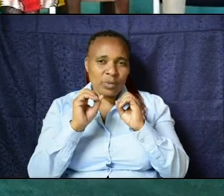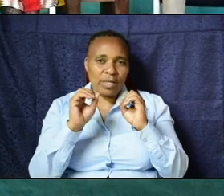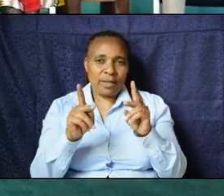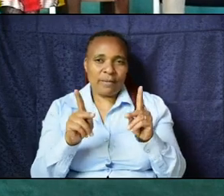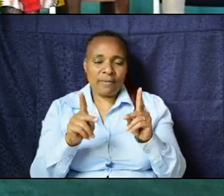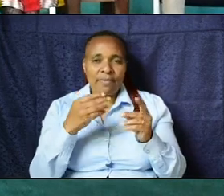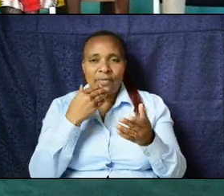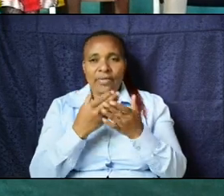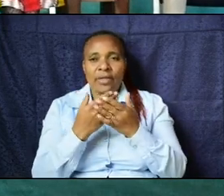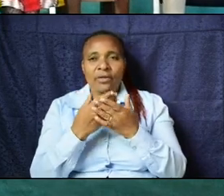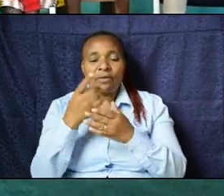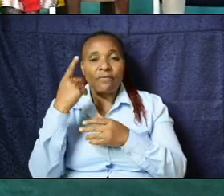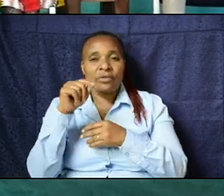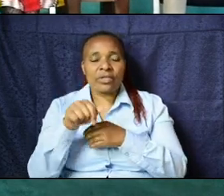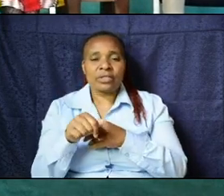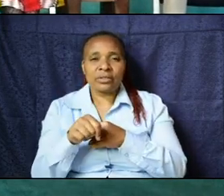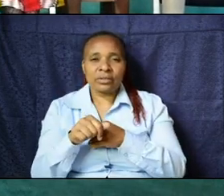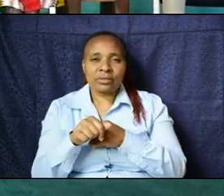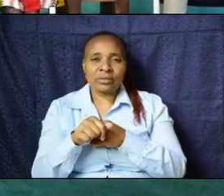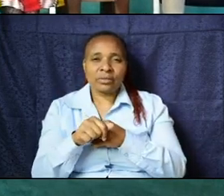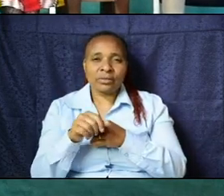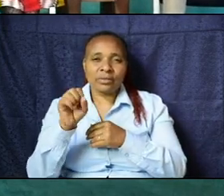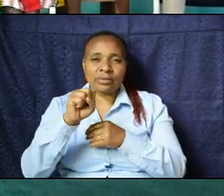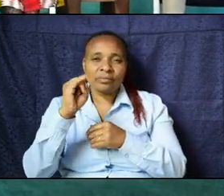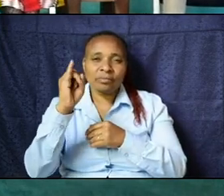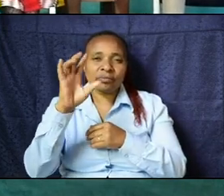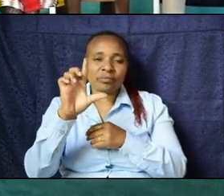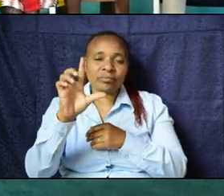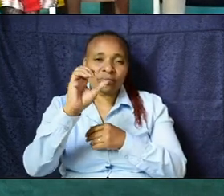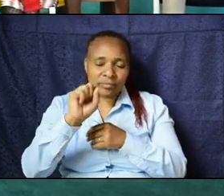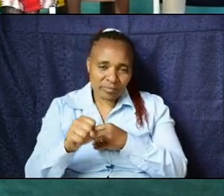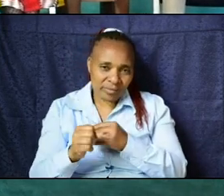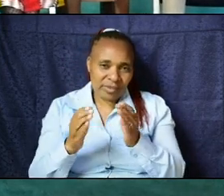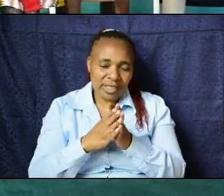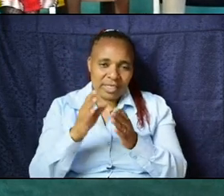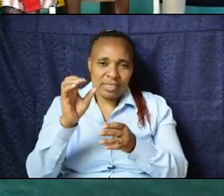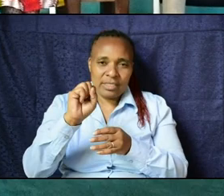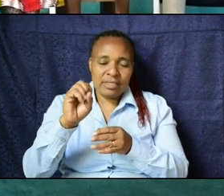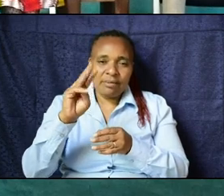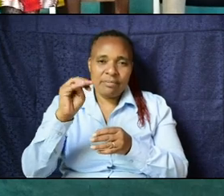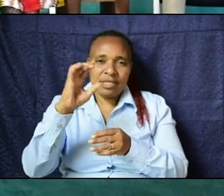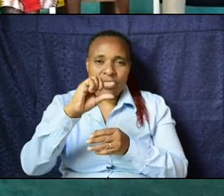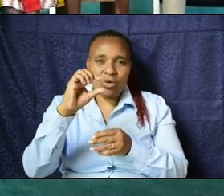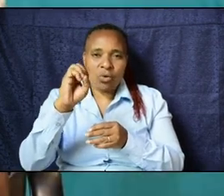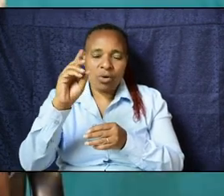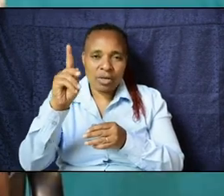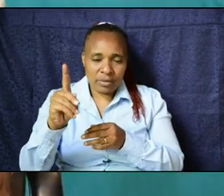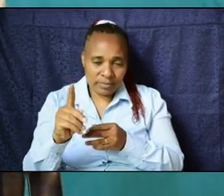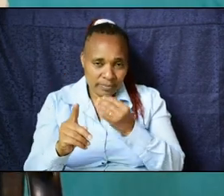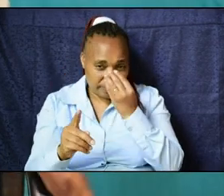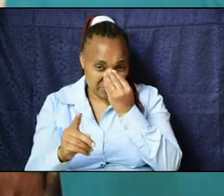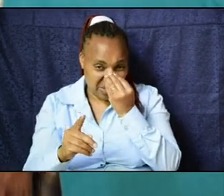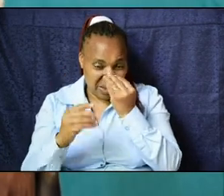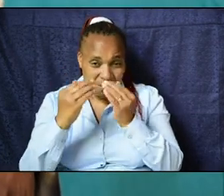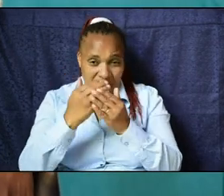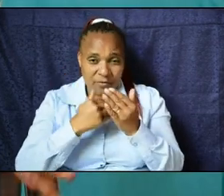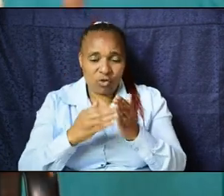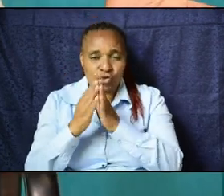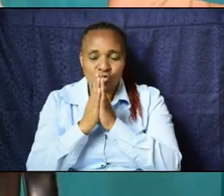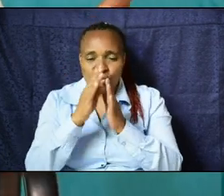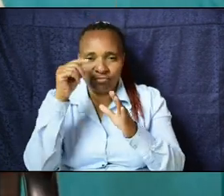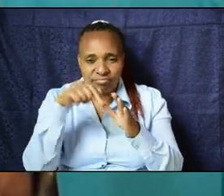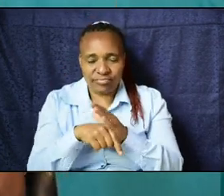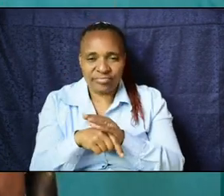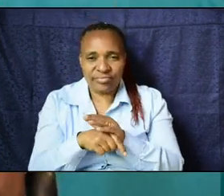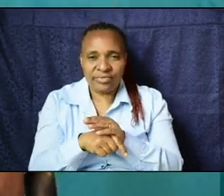Okay. Thank you for those insights, Silas and Chamegok. Now we'd like to get into our story. But before we get into that,